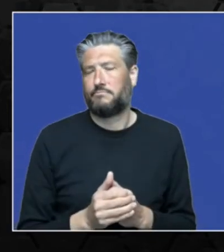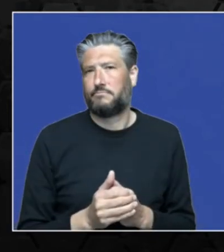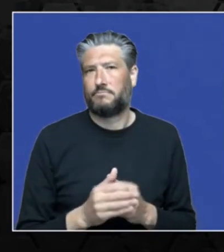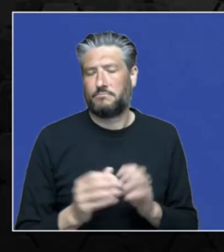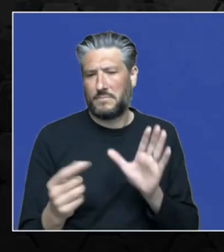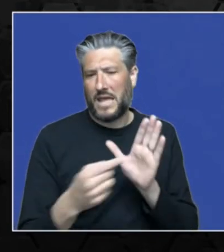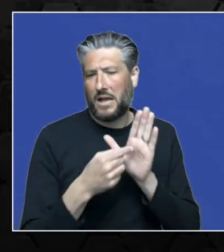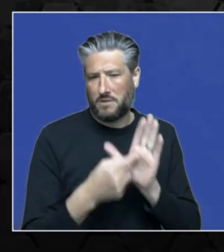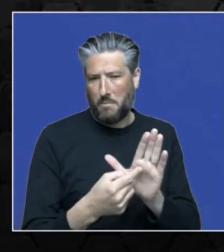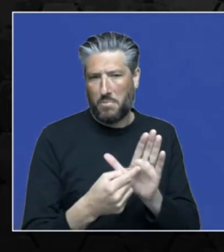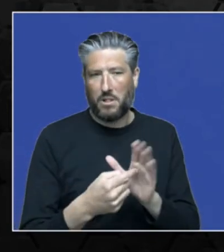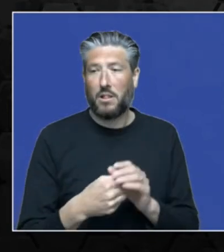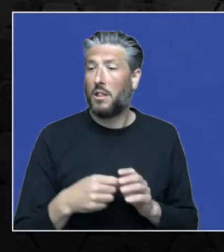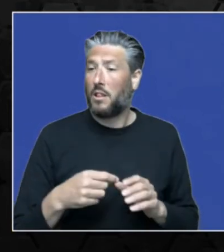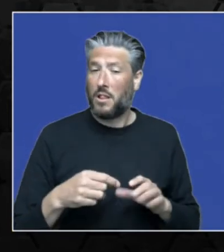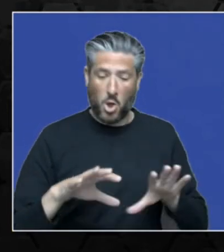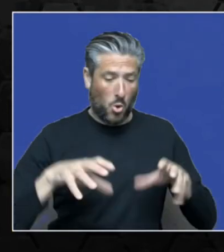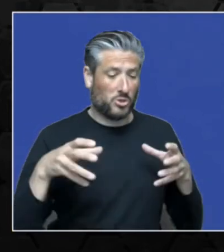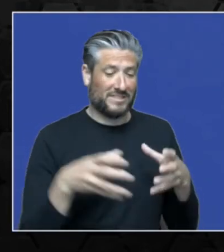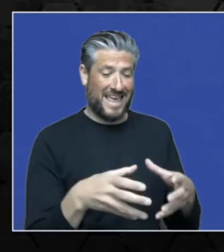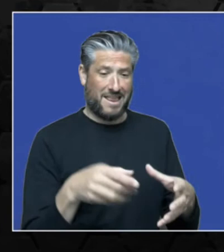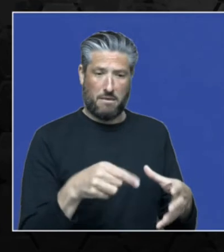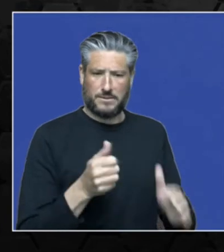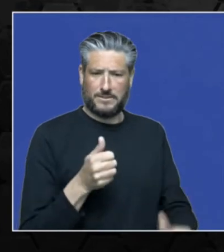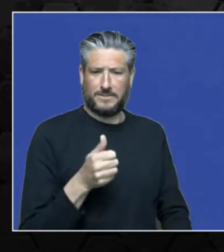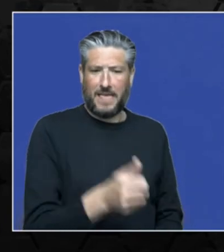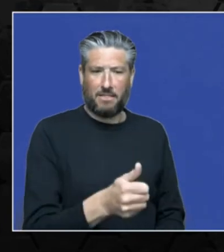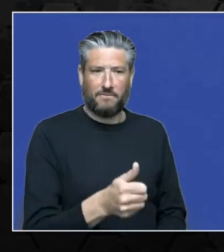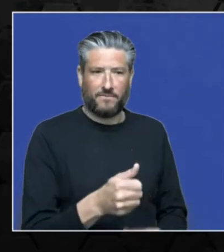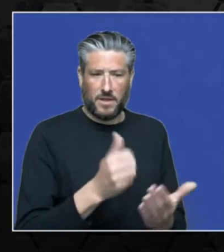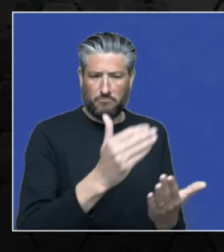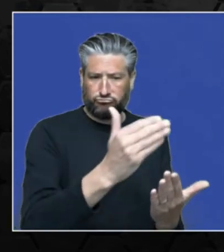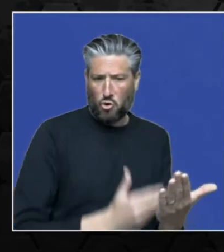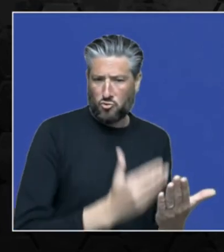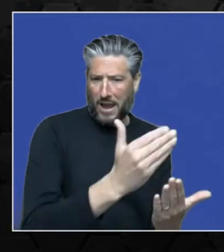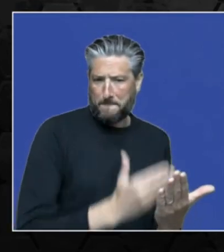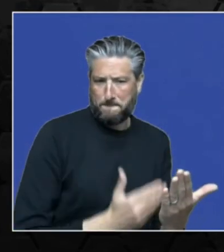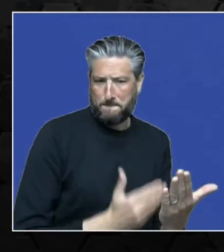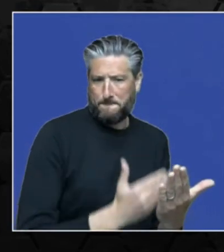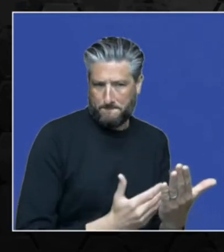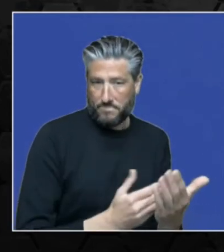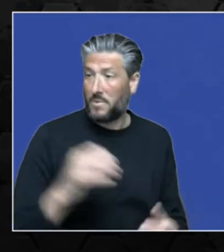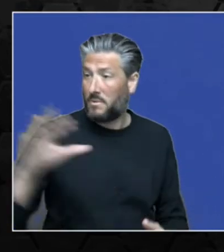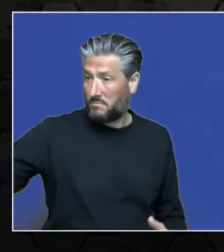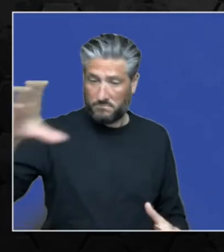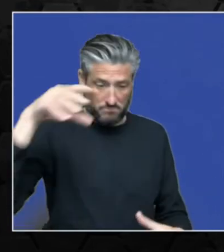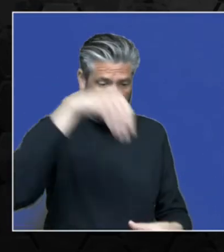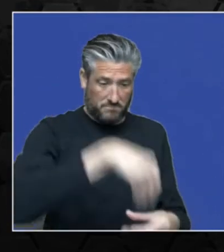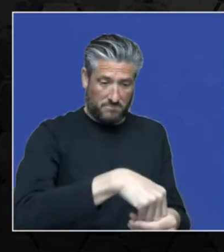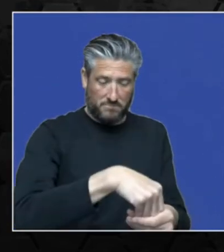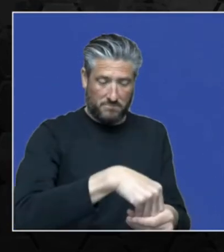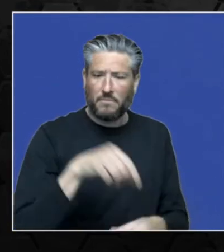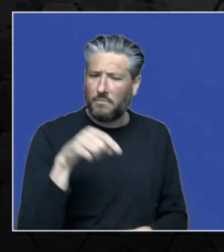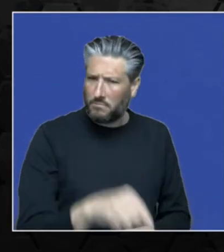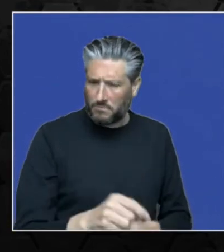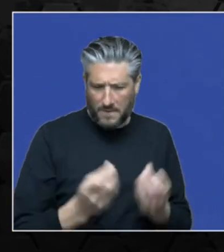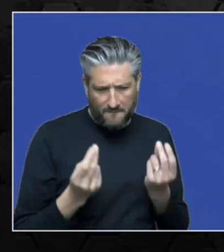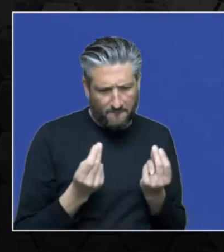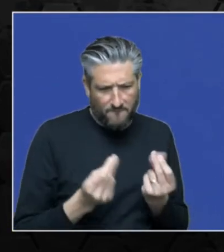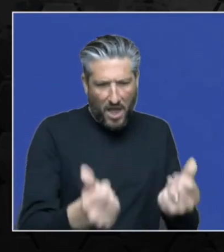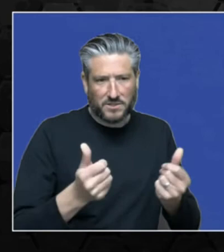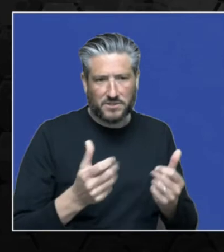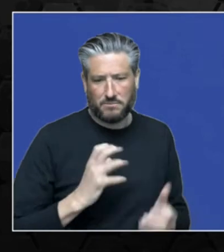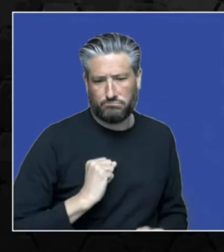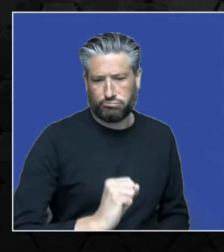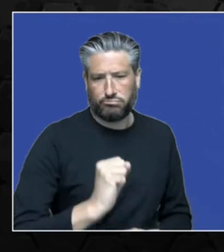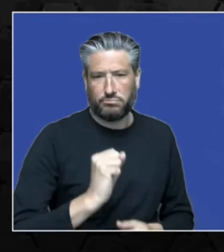containers are just like, applications running in isolated environments, and it's like pretty fast as compared to your virtual machines. You can, learn